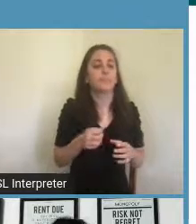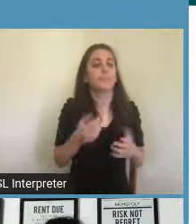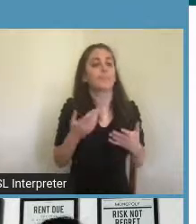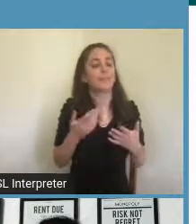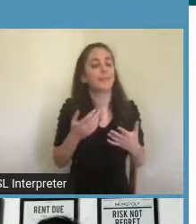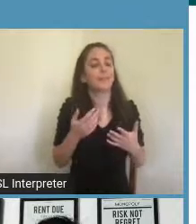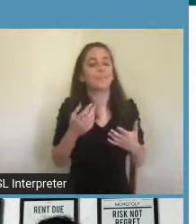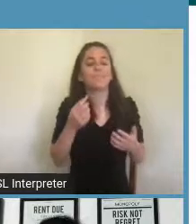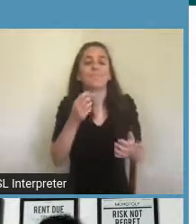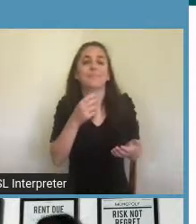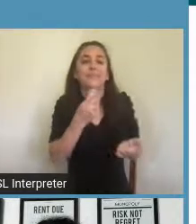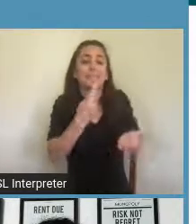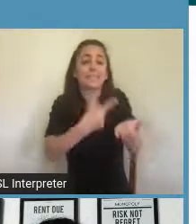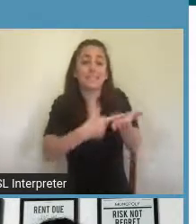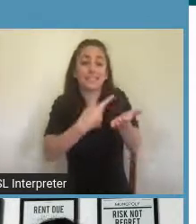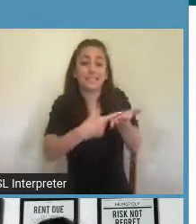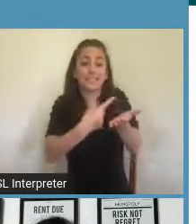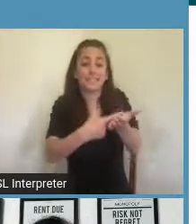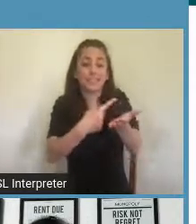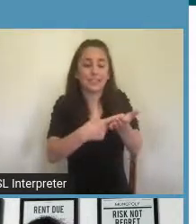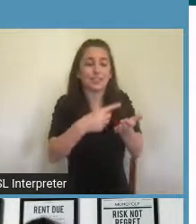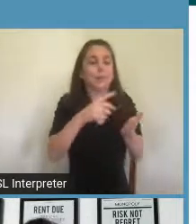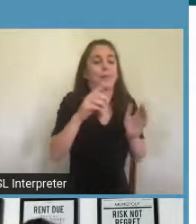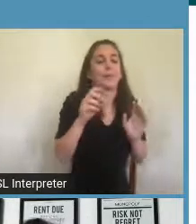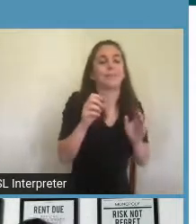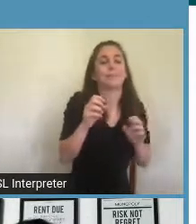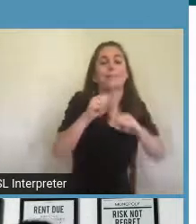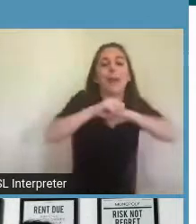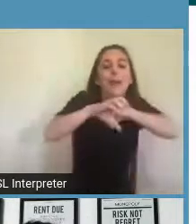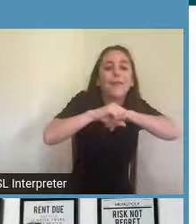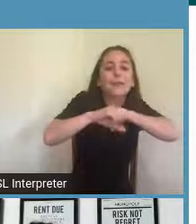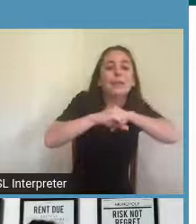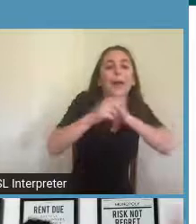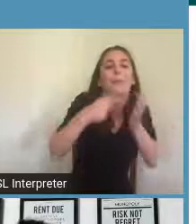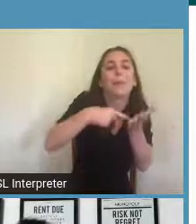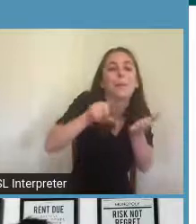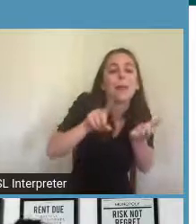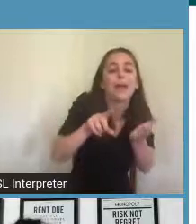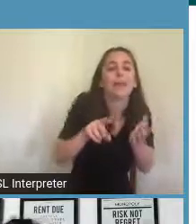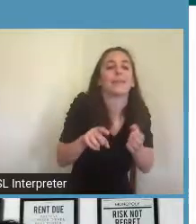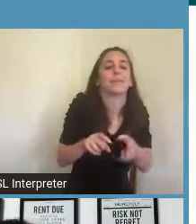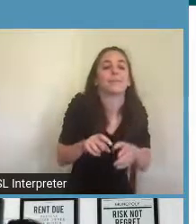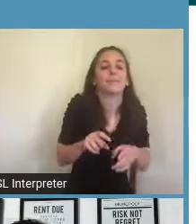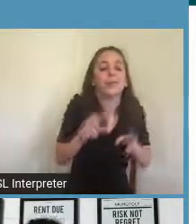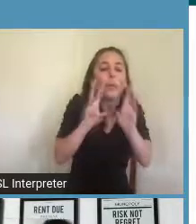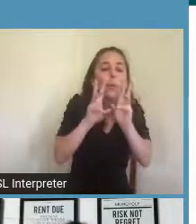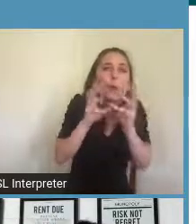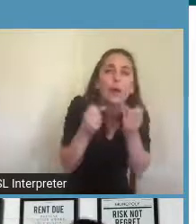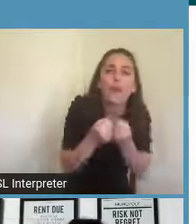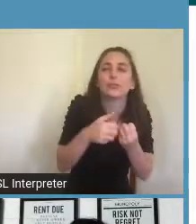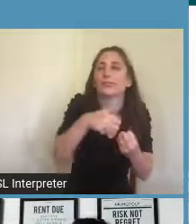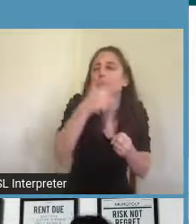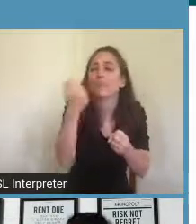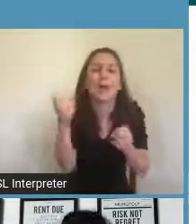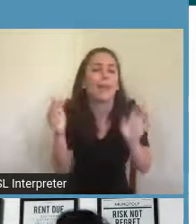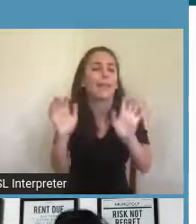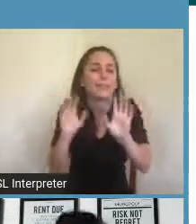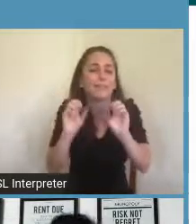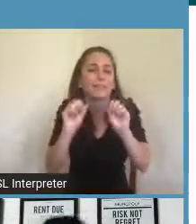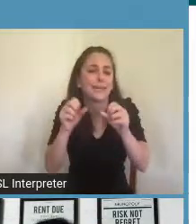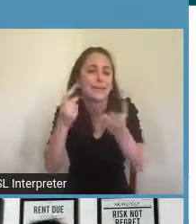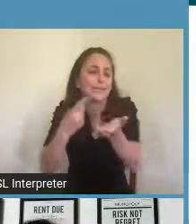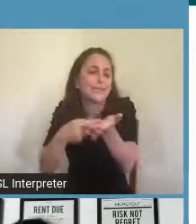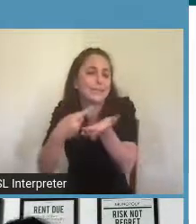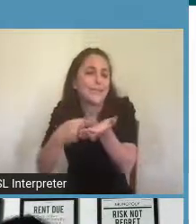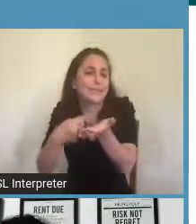not talking about paid ads. There's entire workshops and everything that we can talk about when it comes to